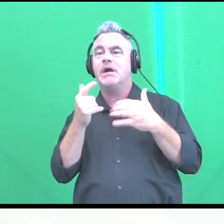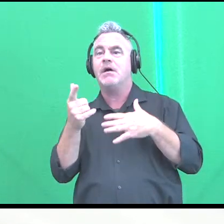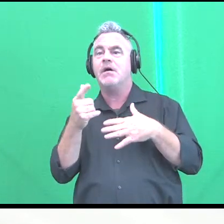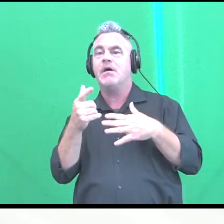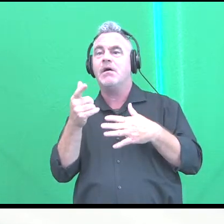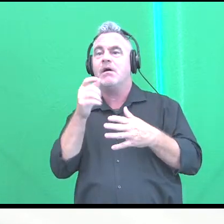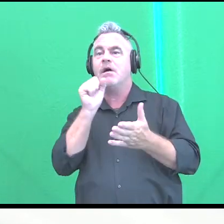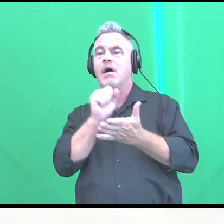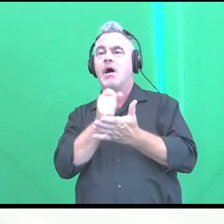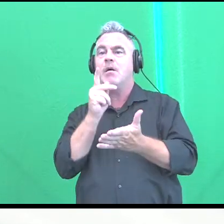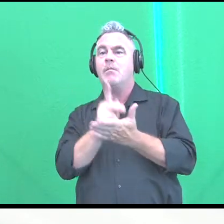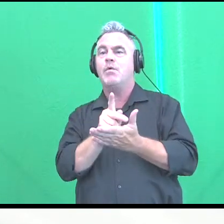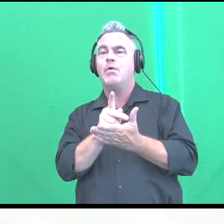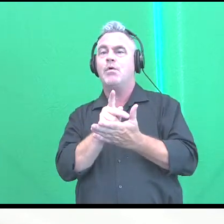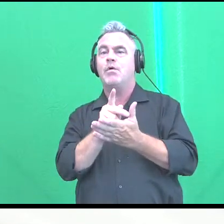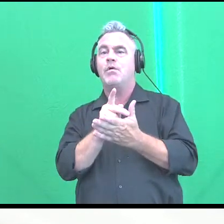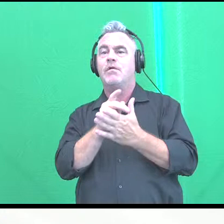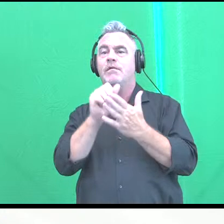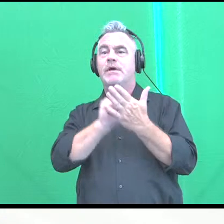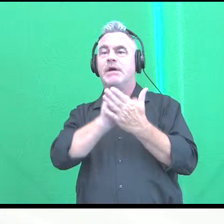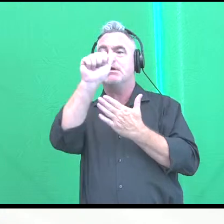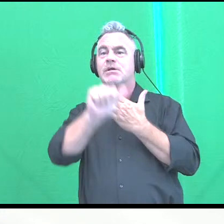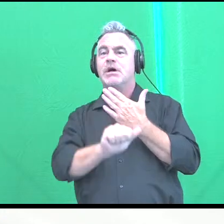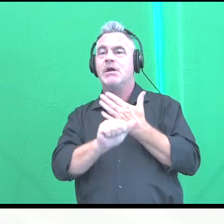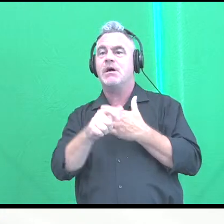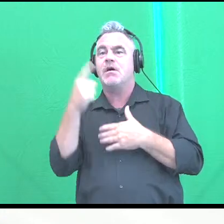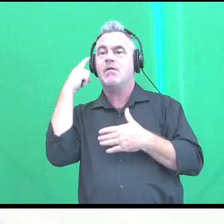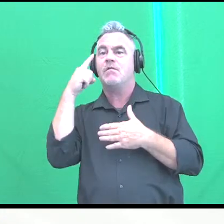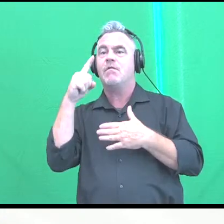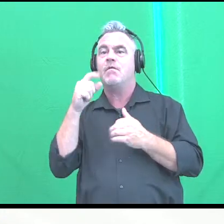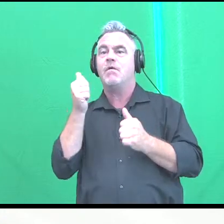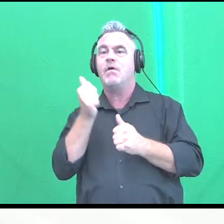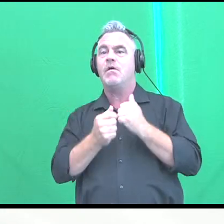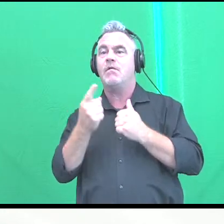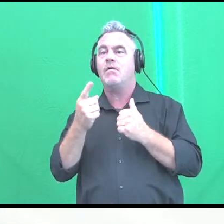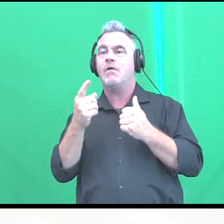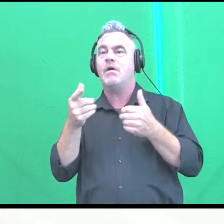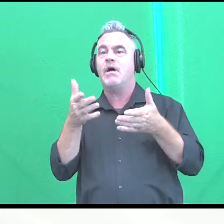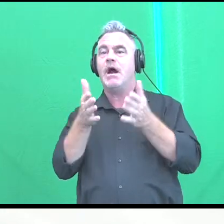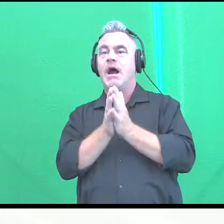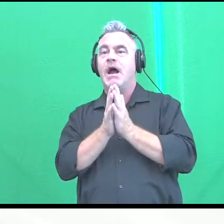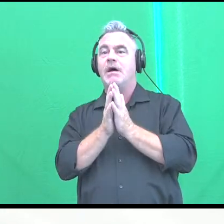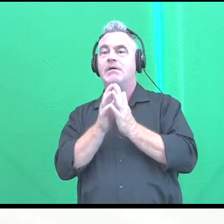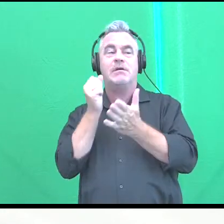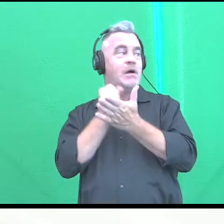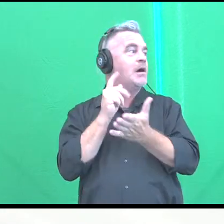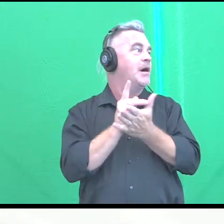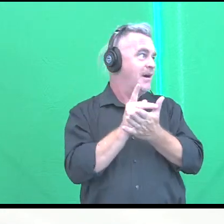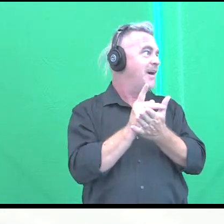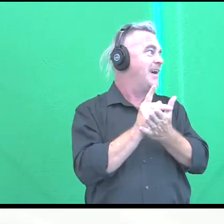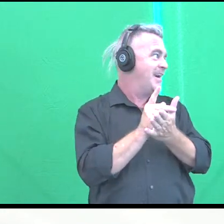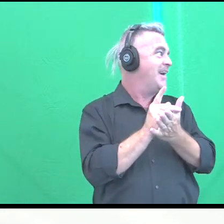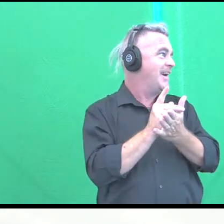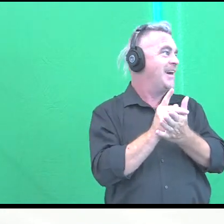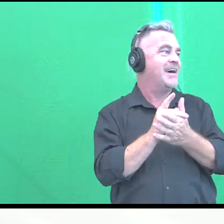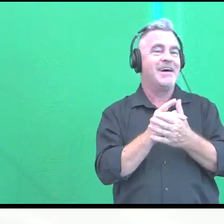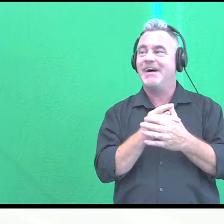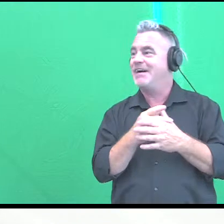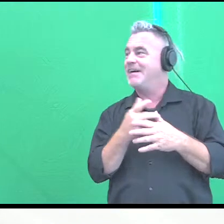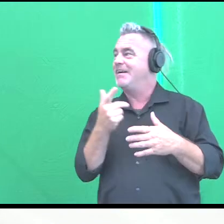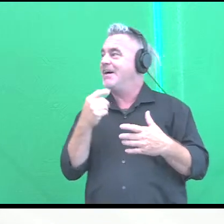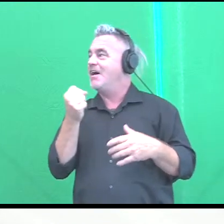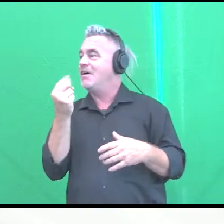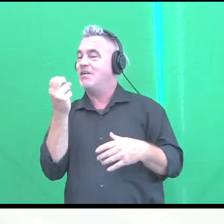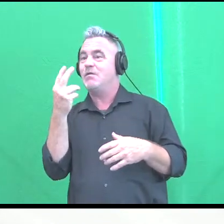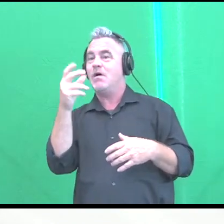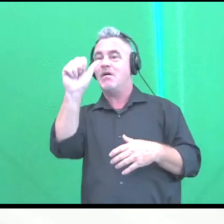approval of the agenda. We're going to ask to approve the agenda, but we are going to pull item 12A